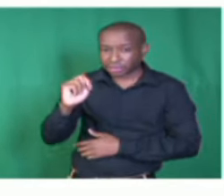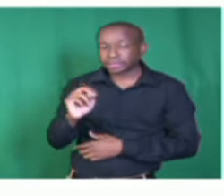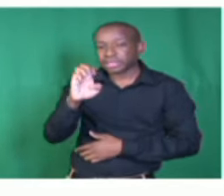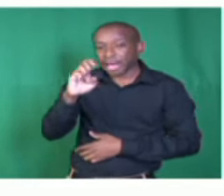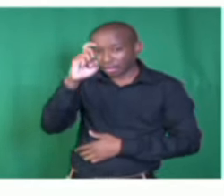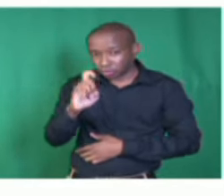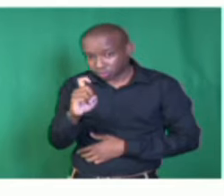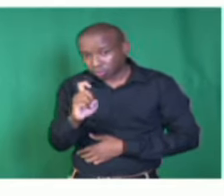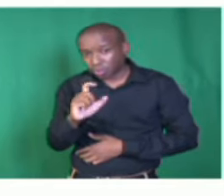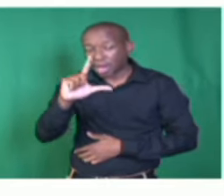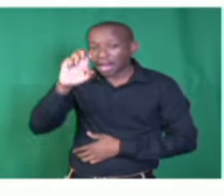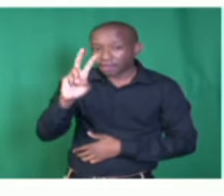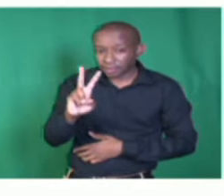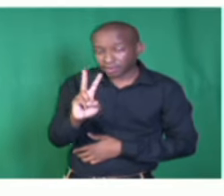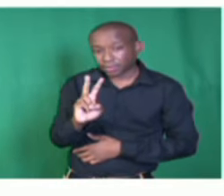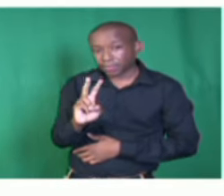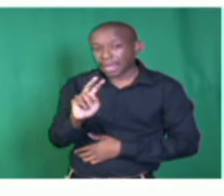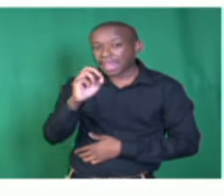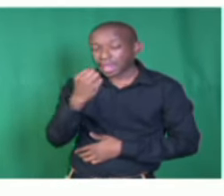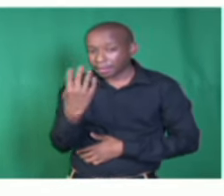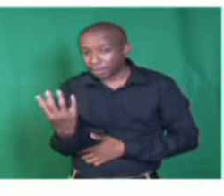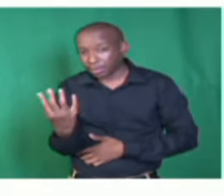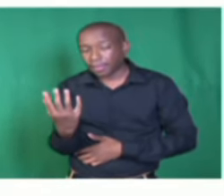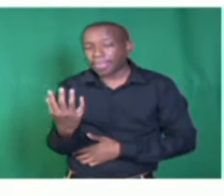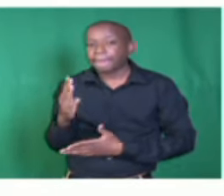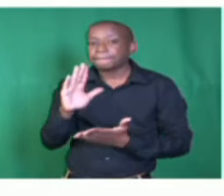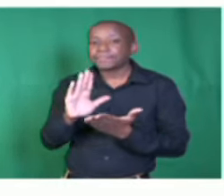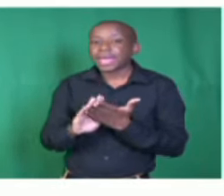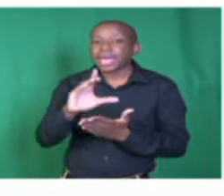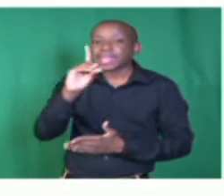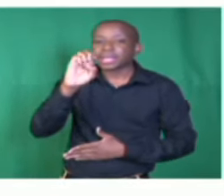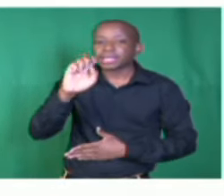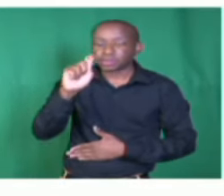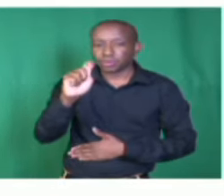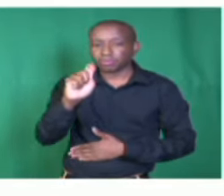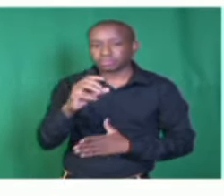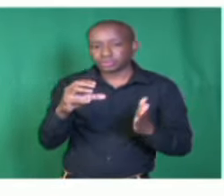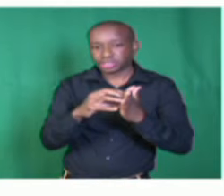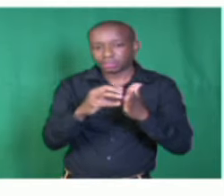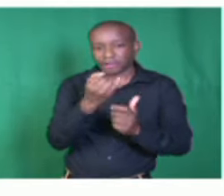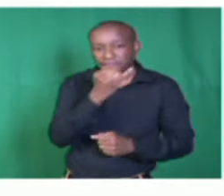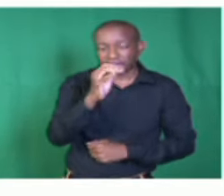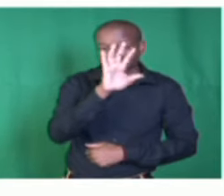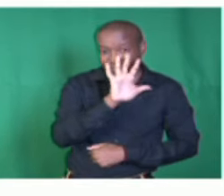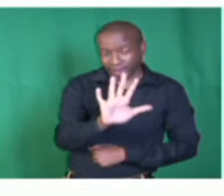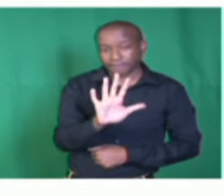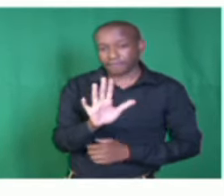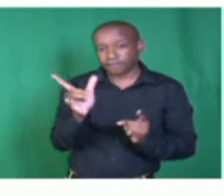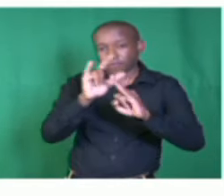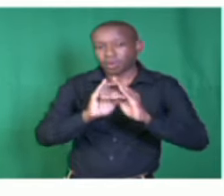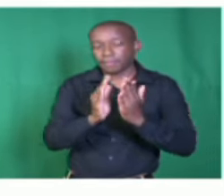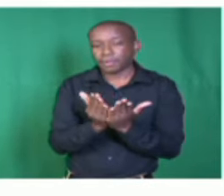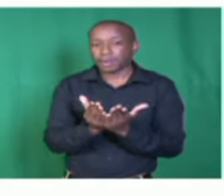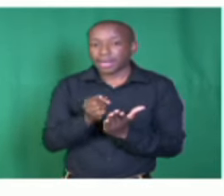Exodus, Leviticus, Numbers, and Deuteronomy. Yes, those are the first book.